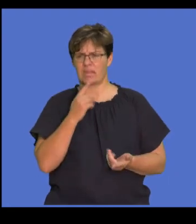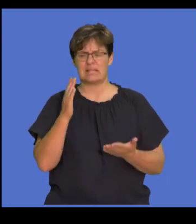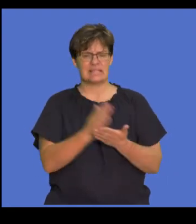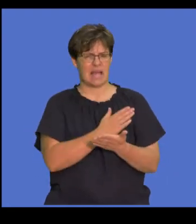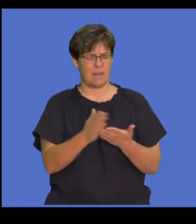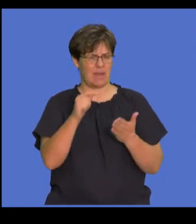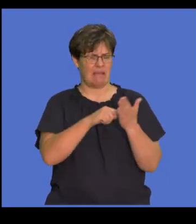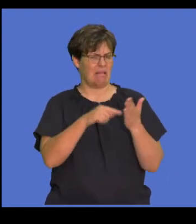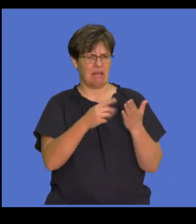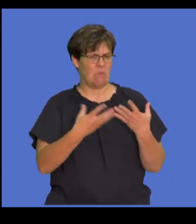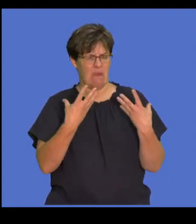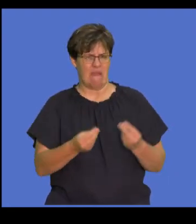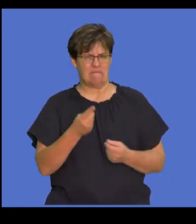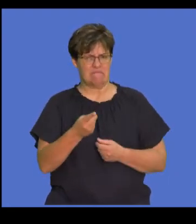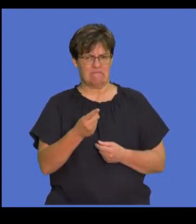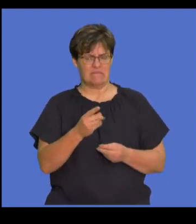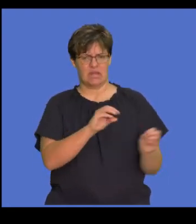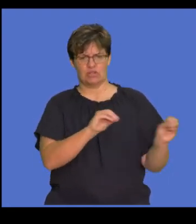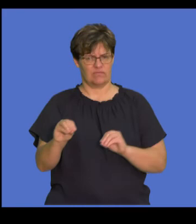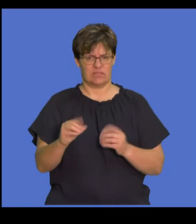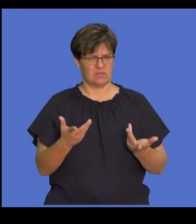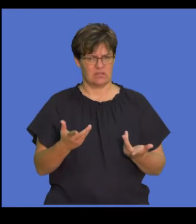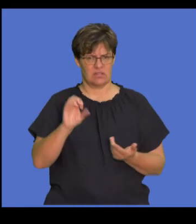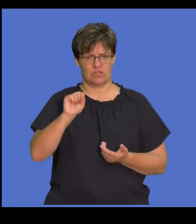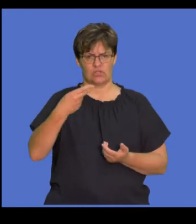say some calculators do not have